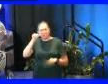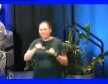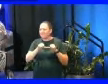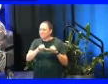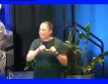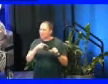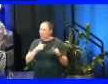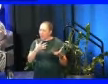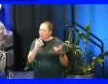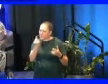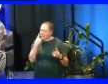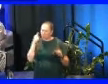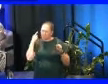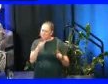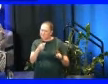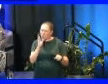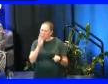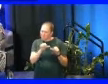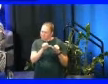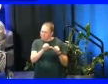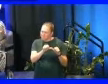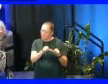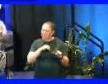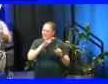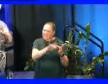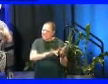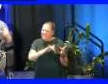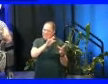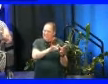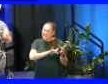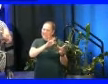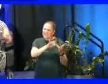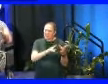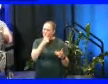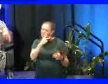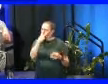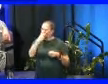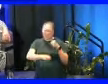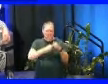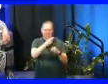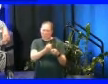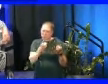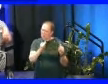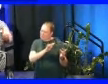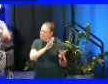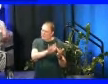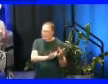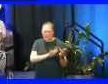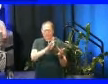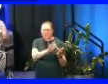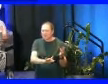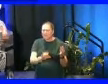I want something, I'm gonna go get it. So I had been trying for years to find a place, but like I said, no